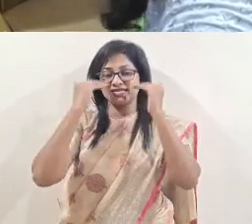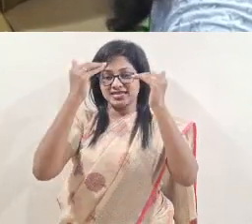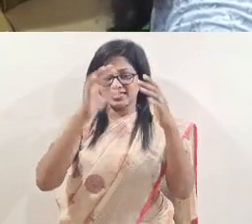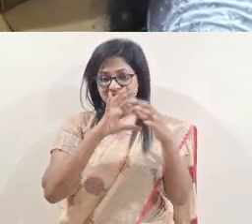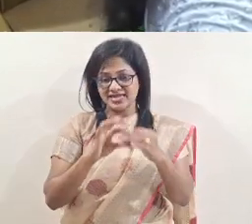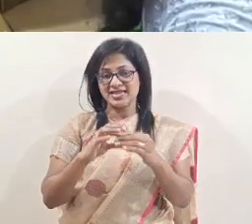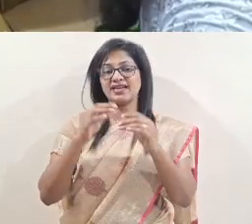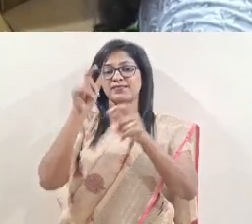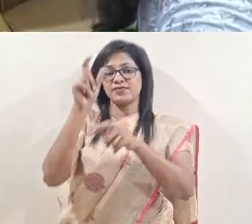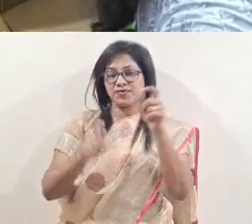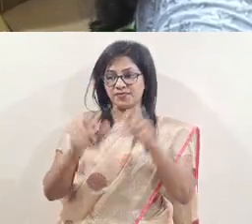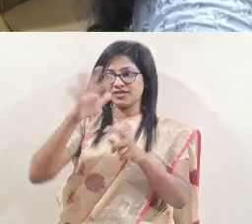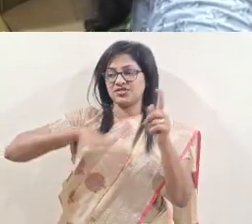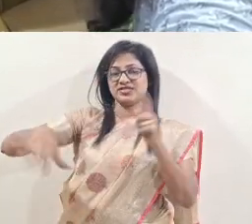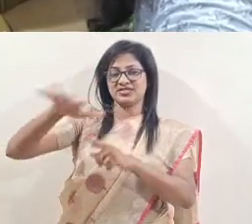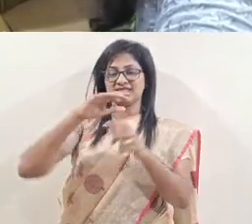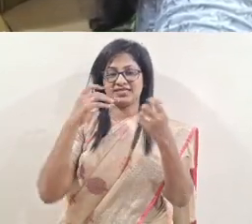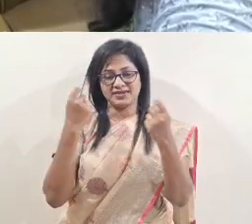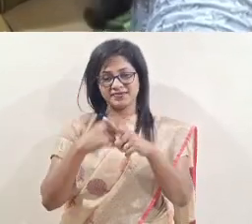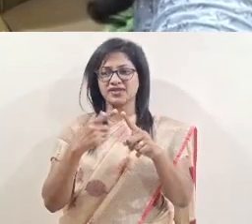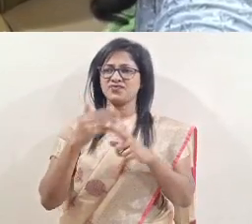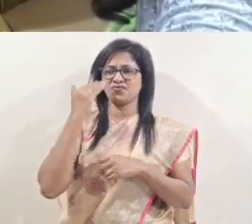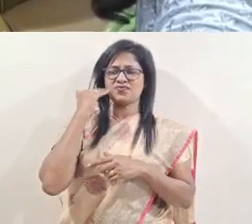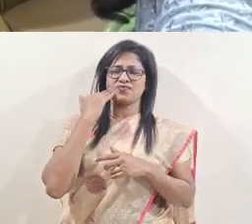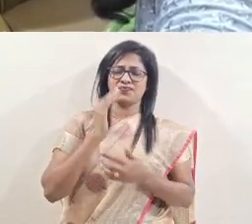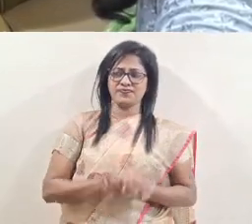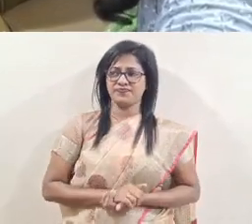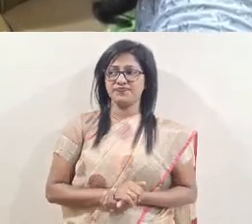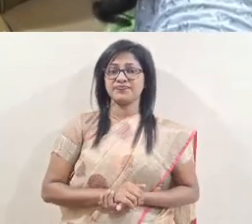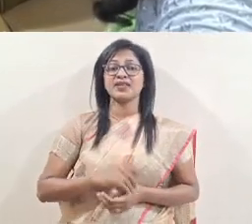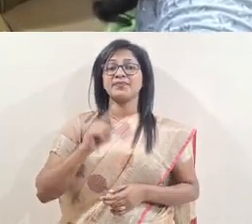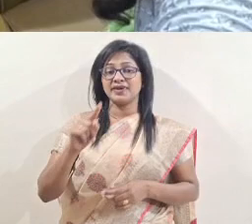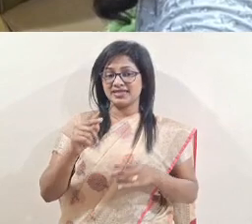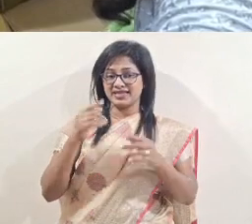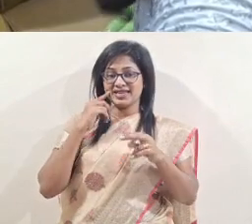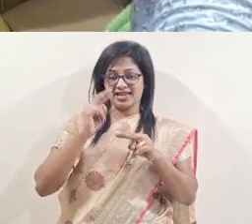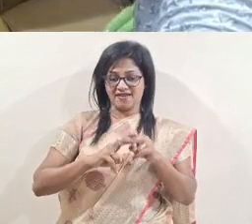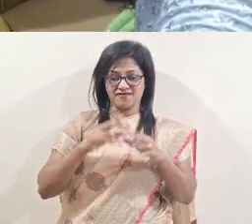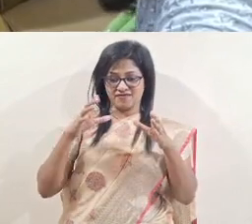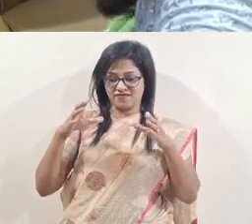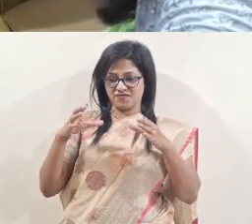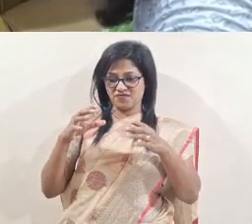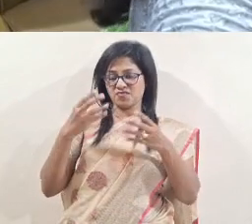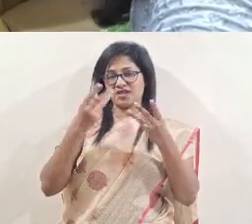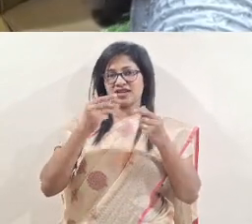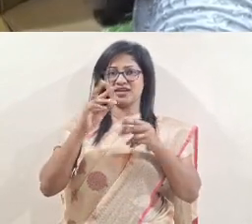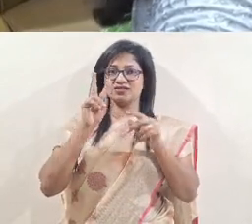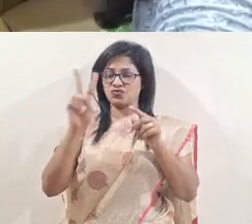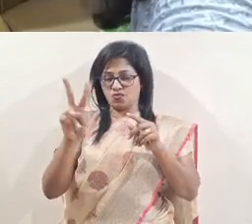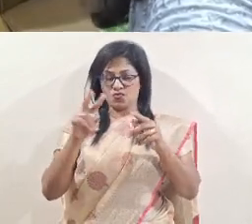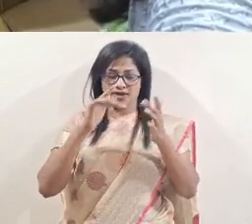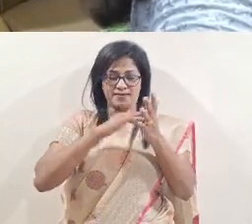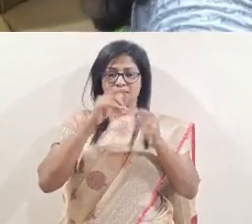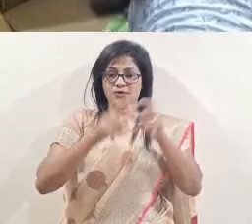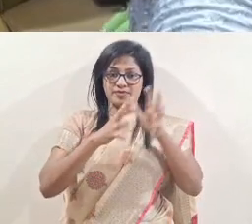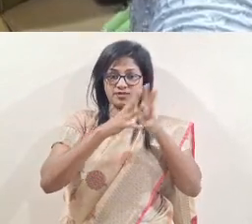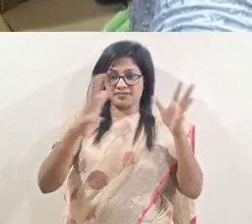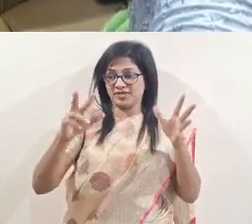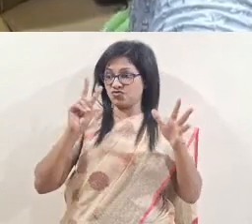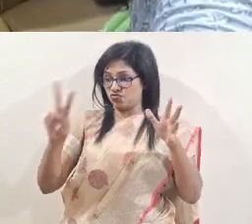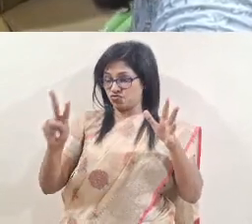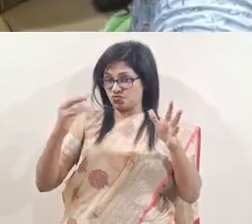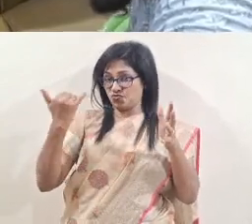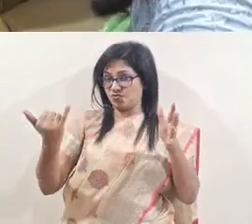that area. So suppose there is X population with current FSI of 2. If you are increasing to FSI of